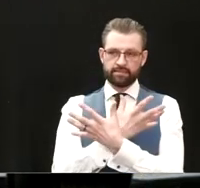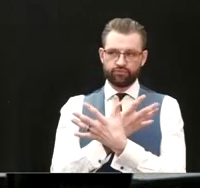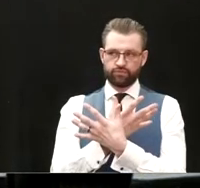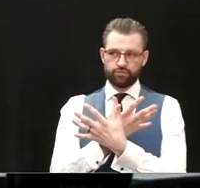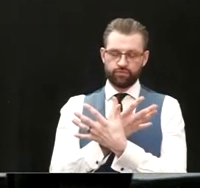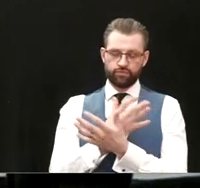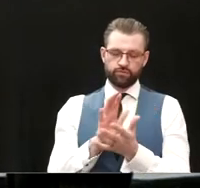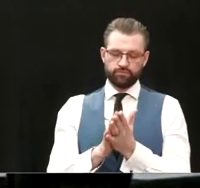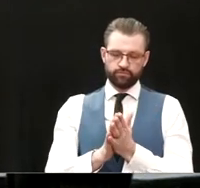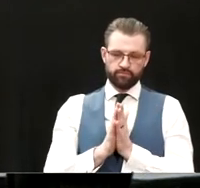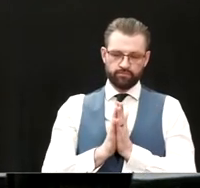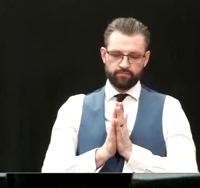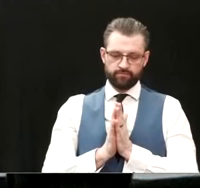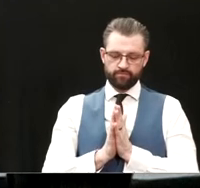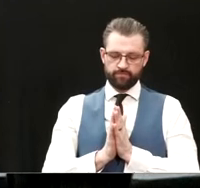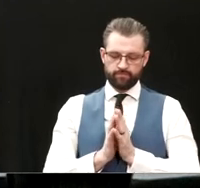rachamim